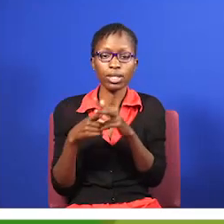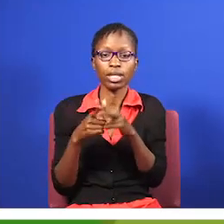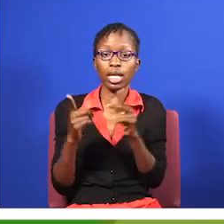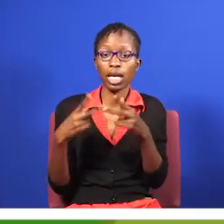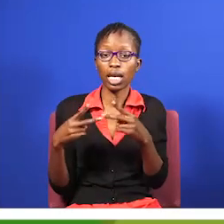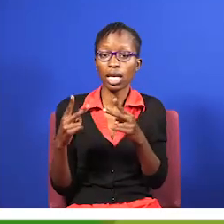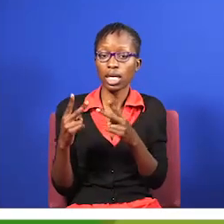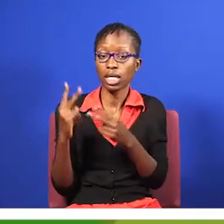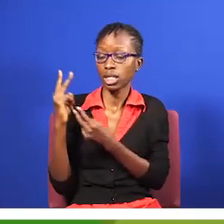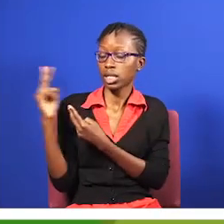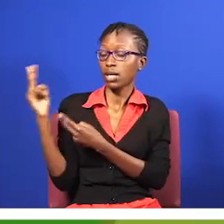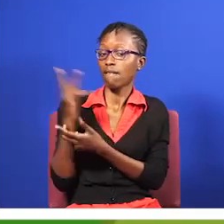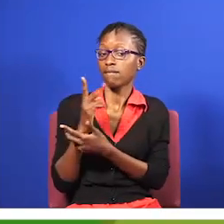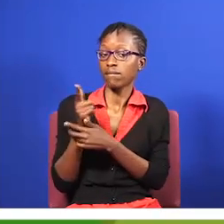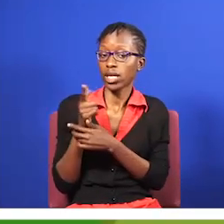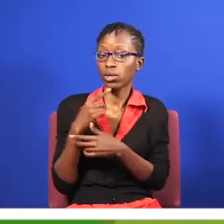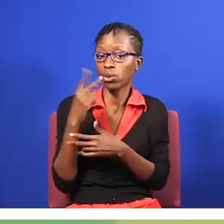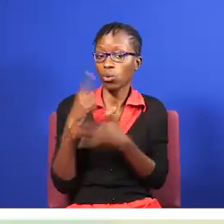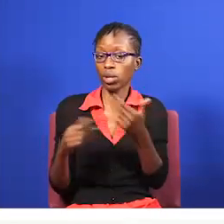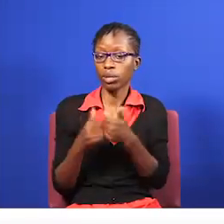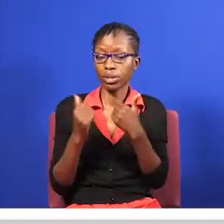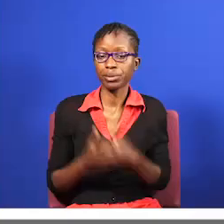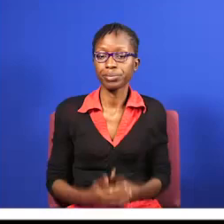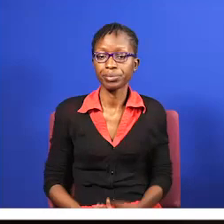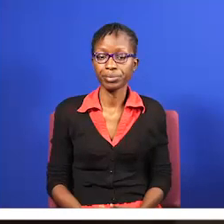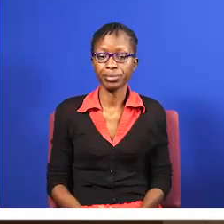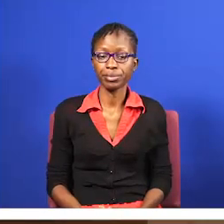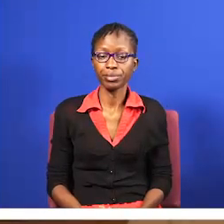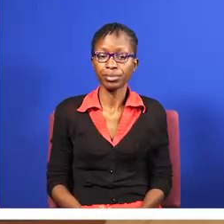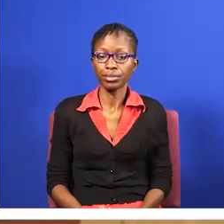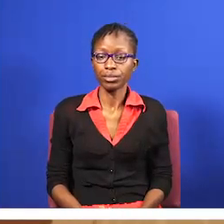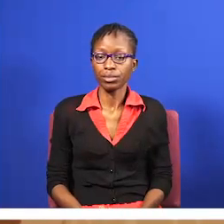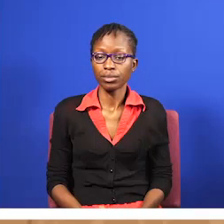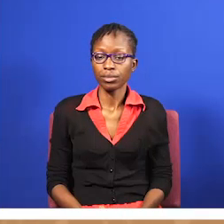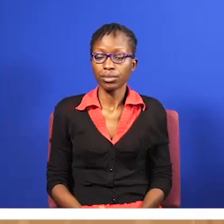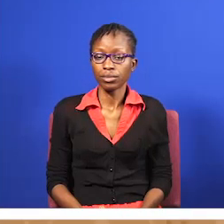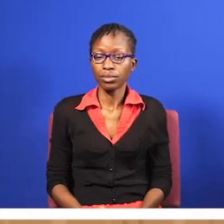Let us see the clip to see what happened.